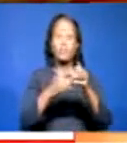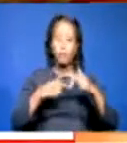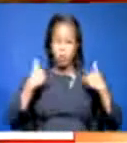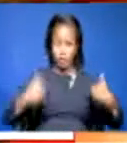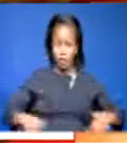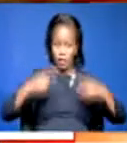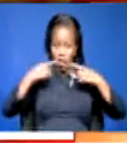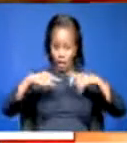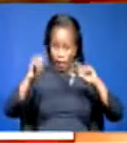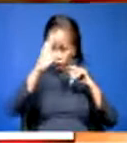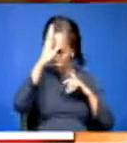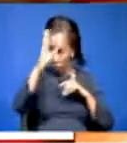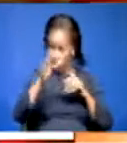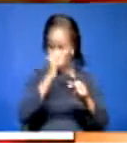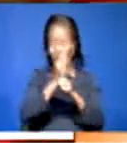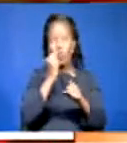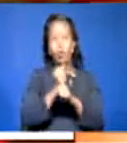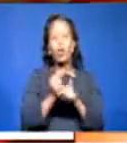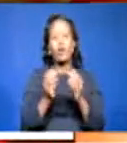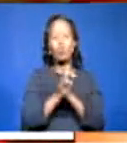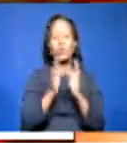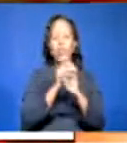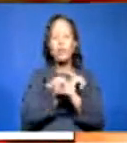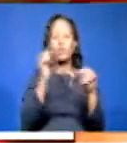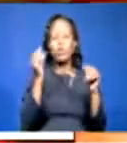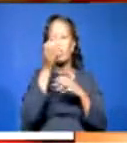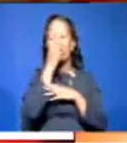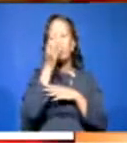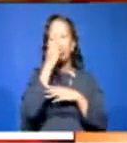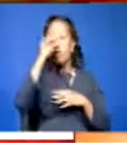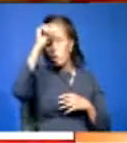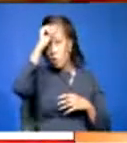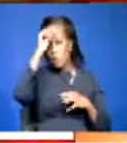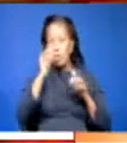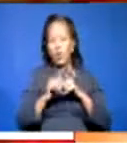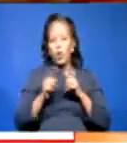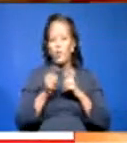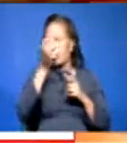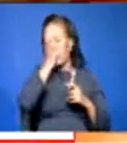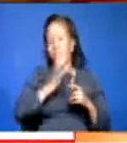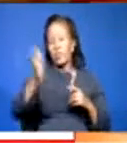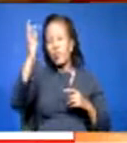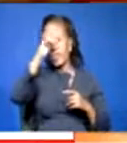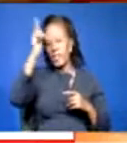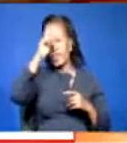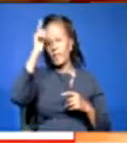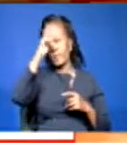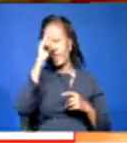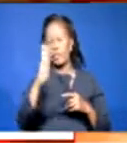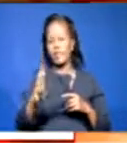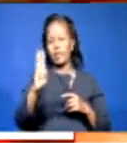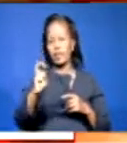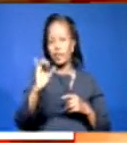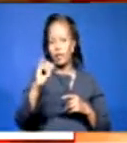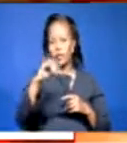will work closely with President William Ruto's administration. Pingian dismissed reports that Beijing might cut funding extended to